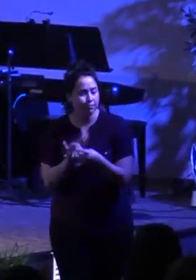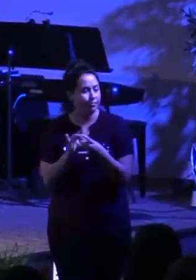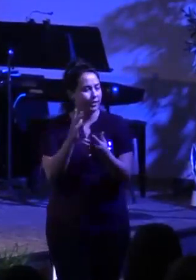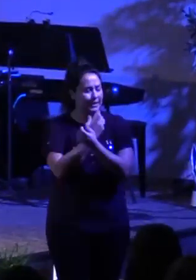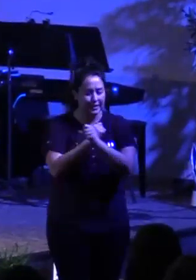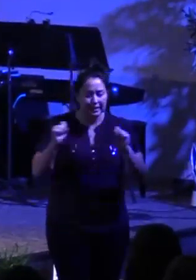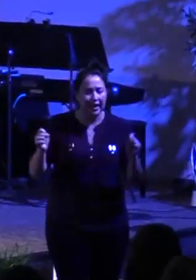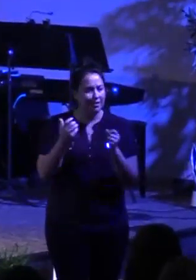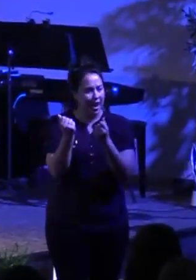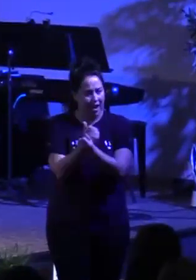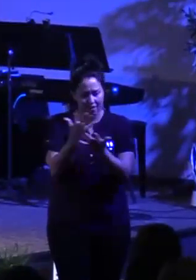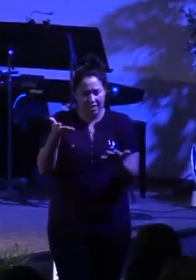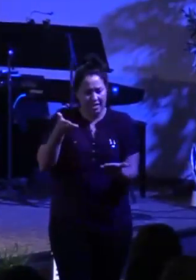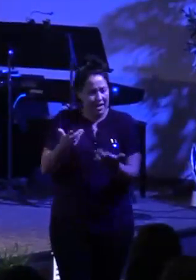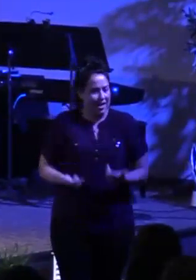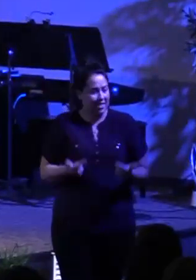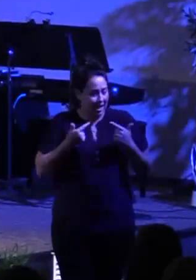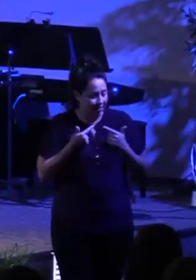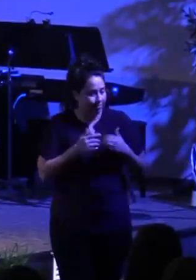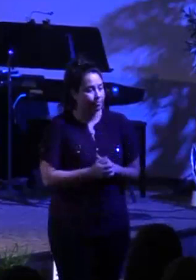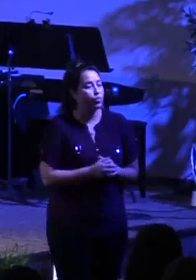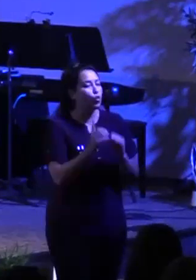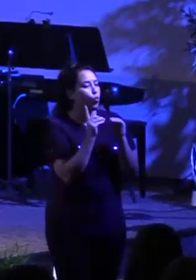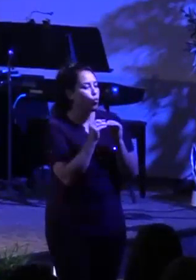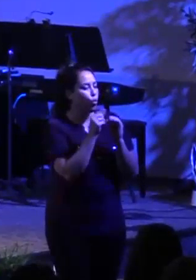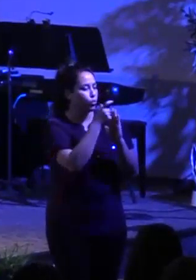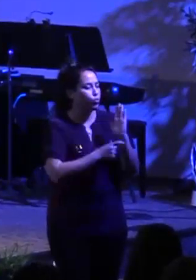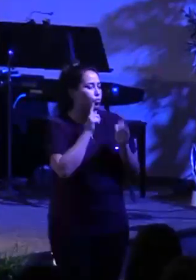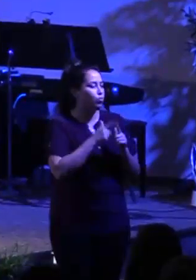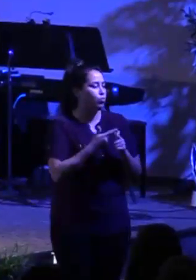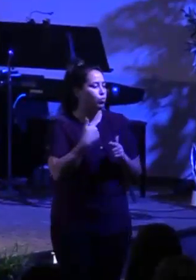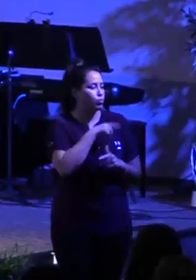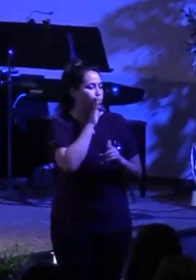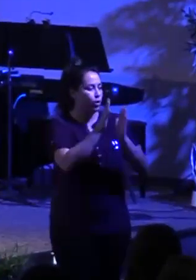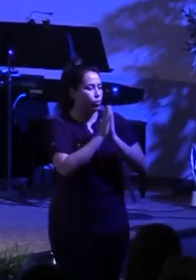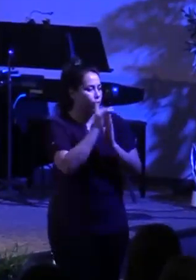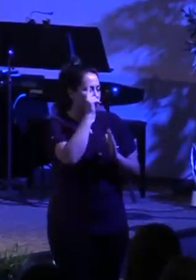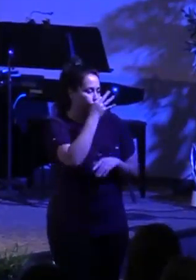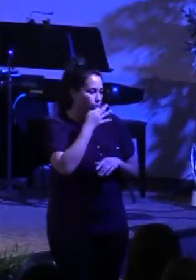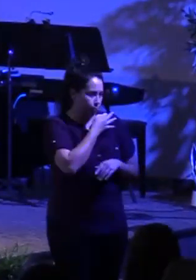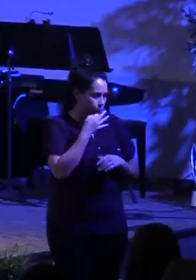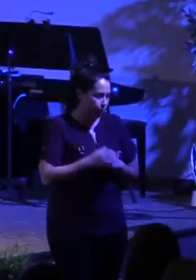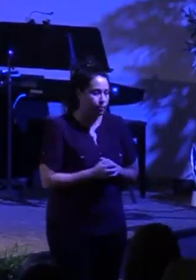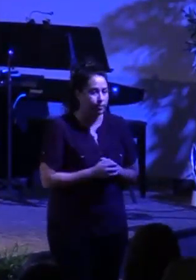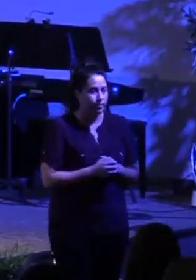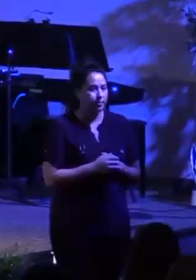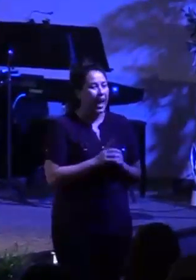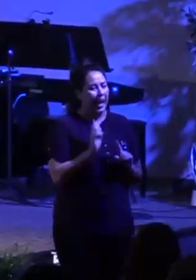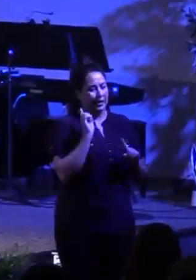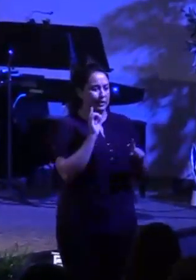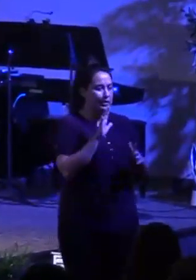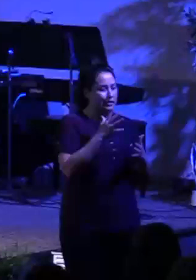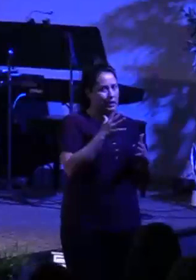prosperity. I'm going to leave you with one more scripture, and we'll pray for communion. And this is sort of to